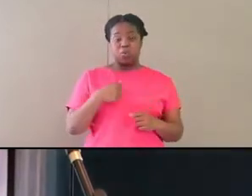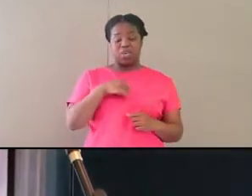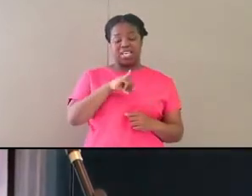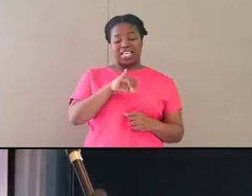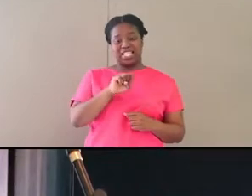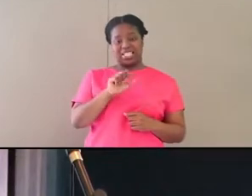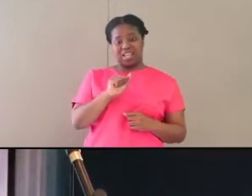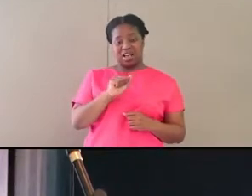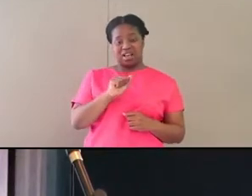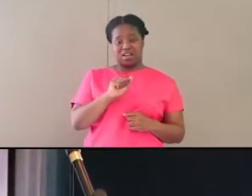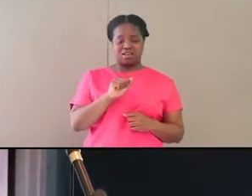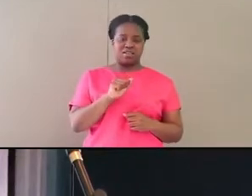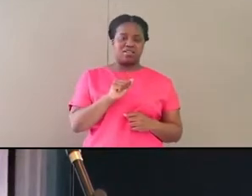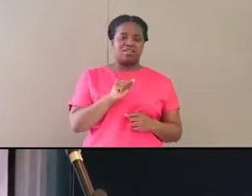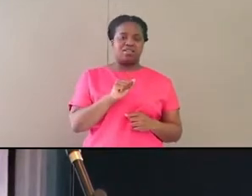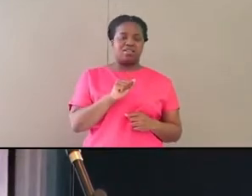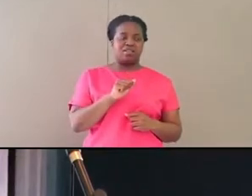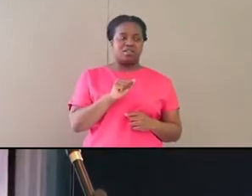Southern Africa